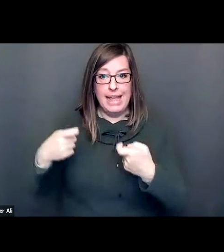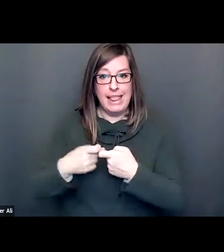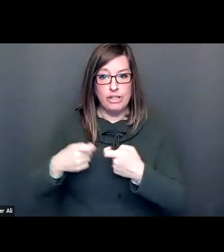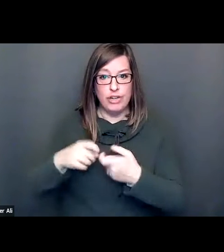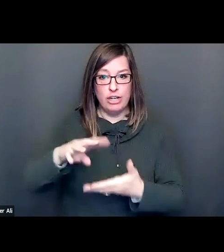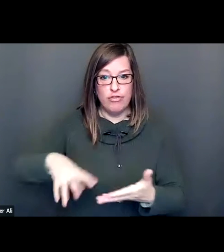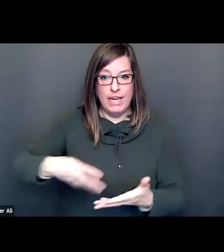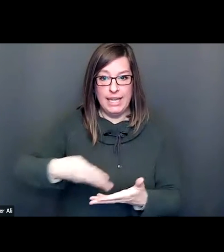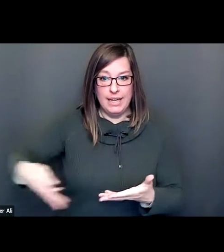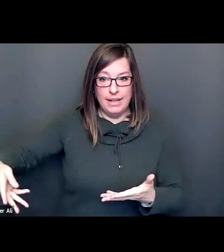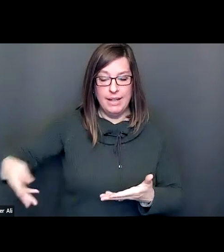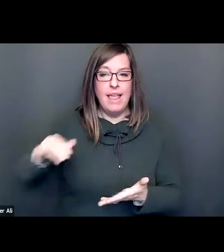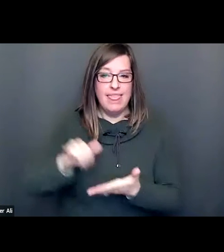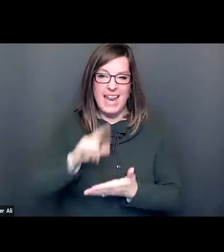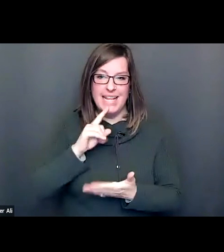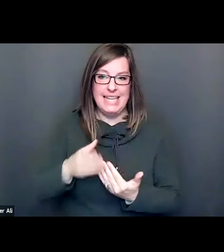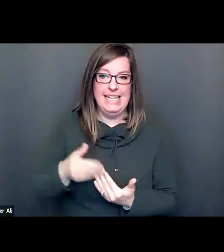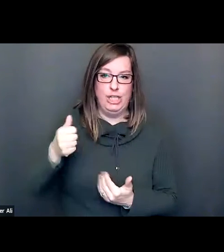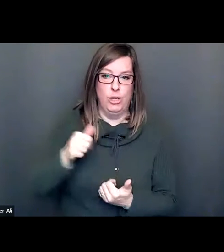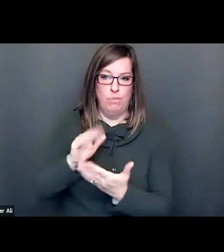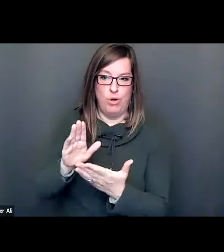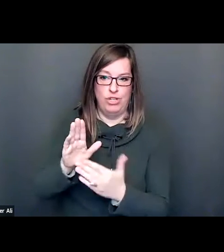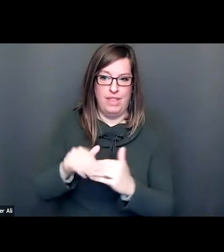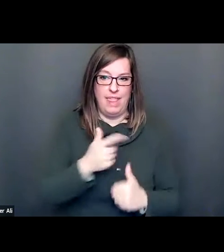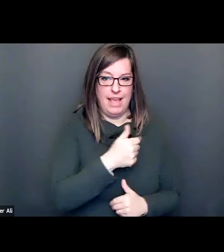many ways, should be the easier piece of it.